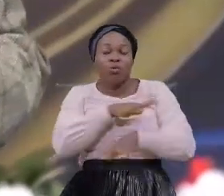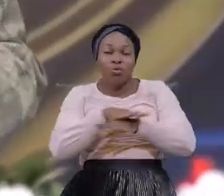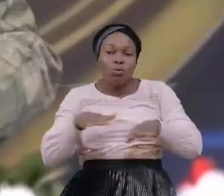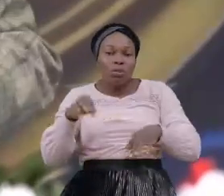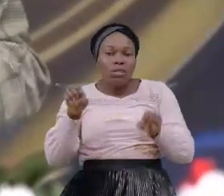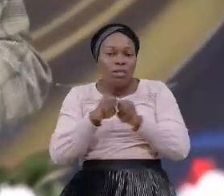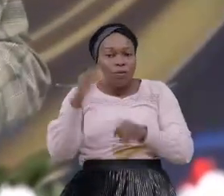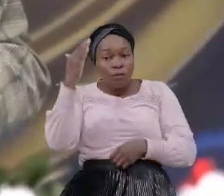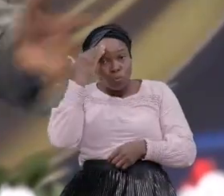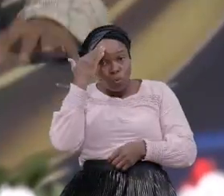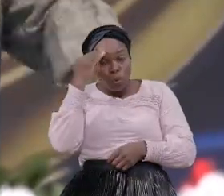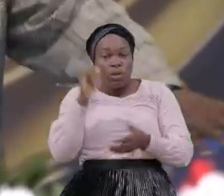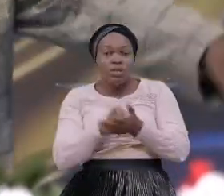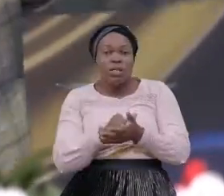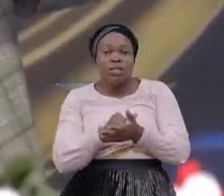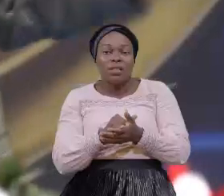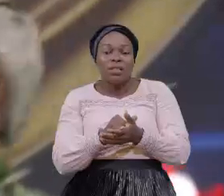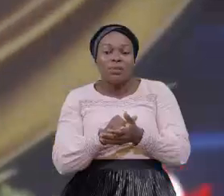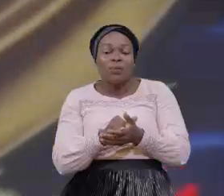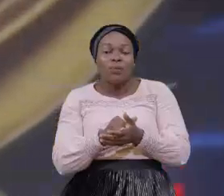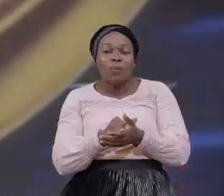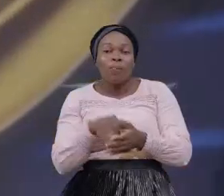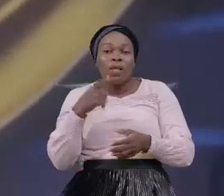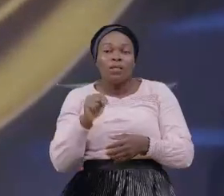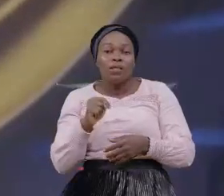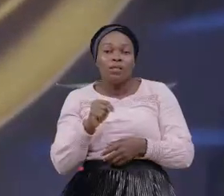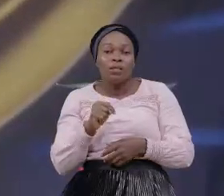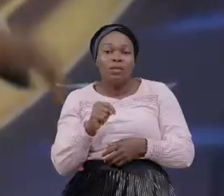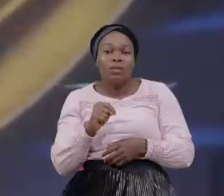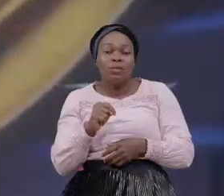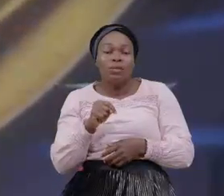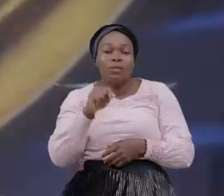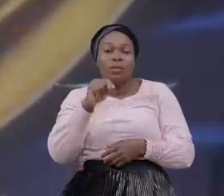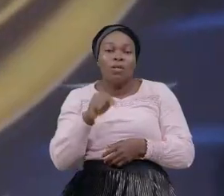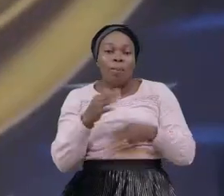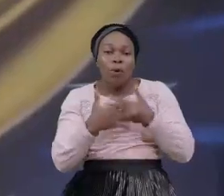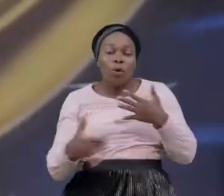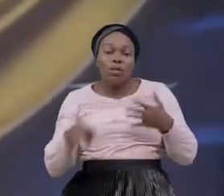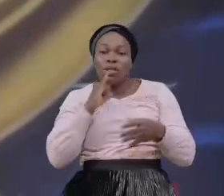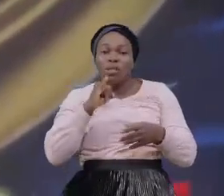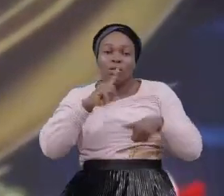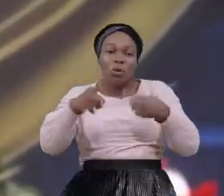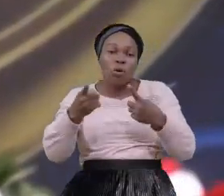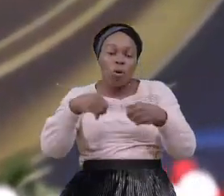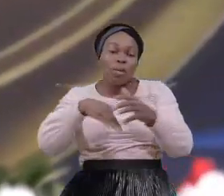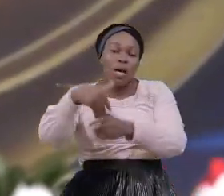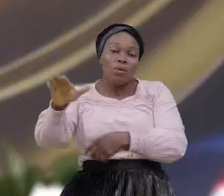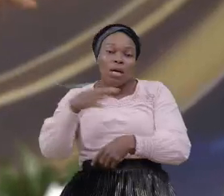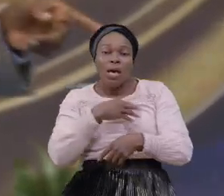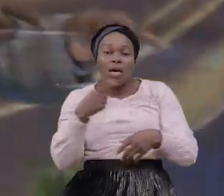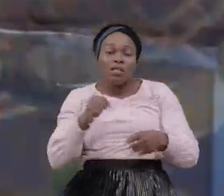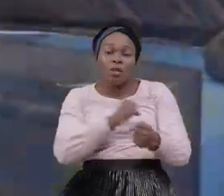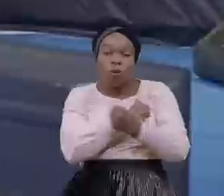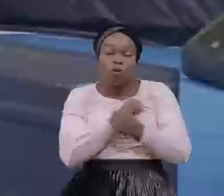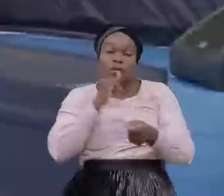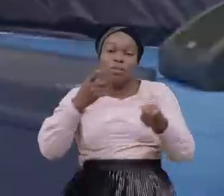is seeping out. The love is oozing out. and the compassion you ought to have, and